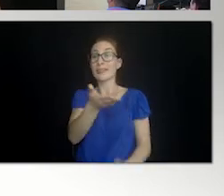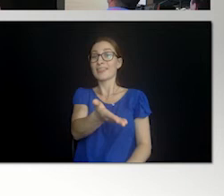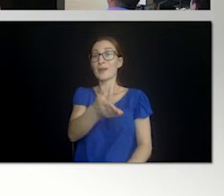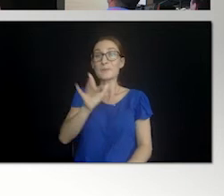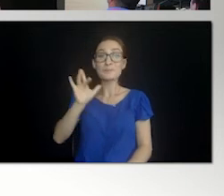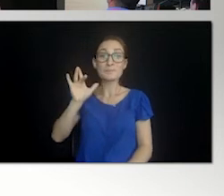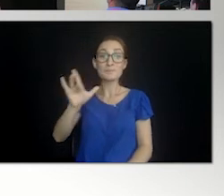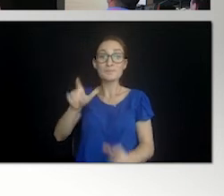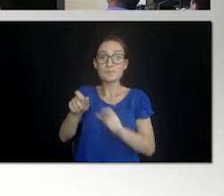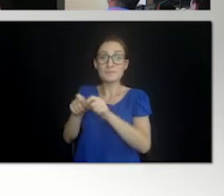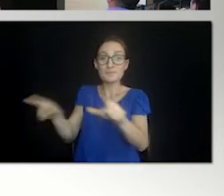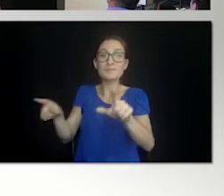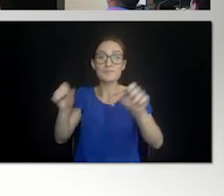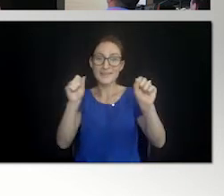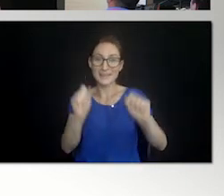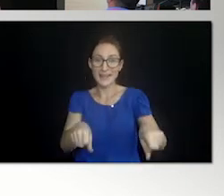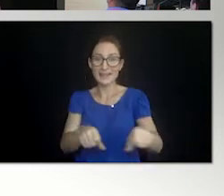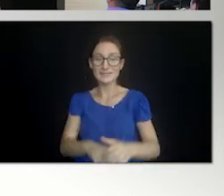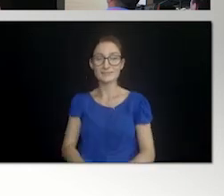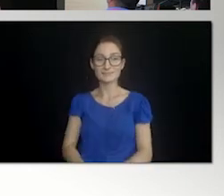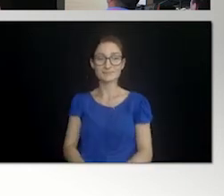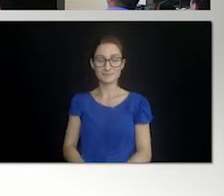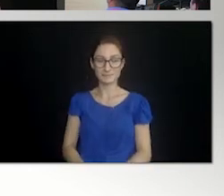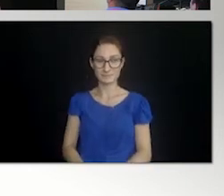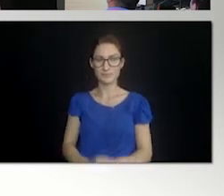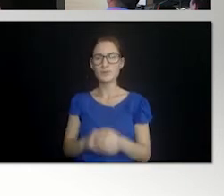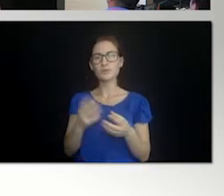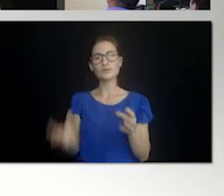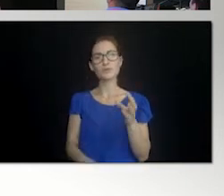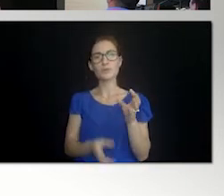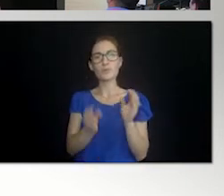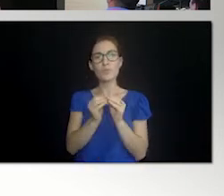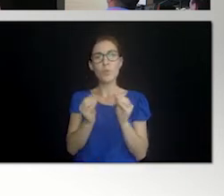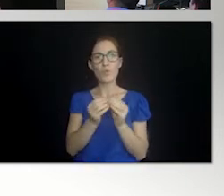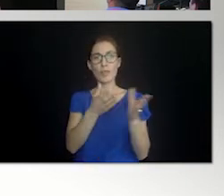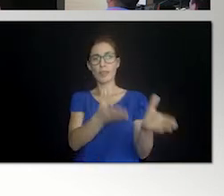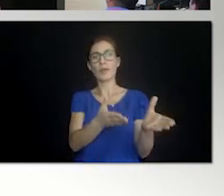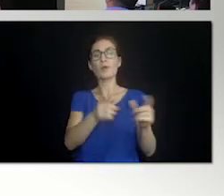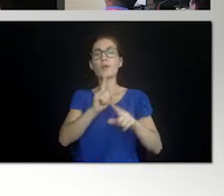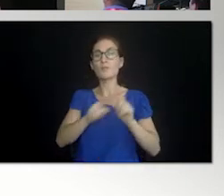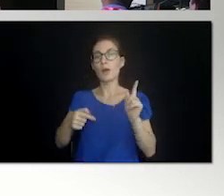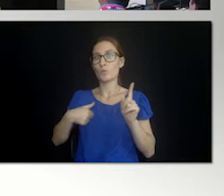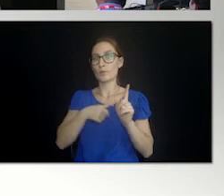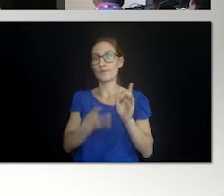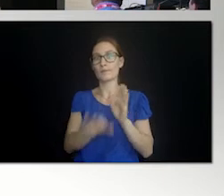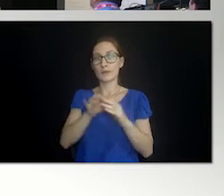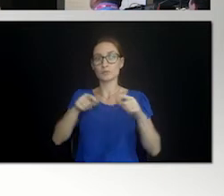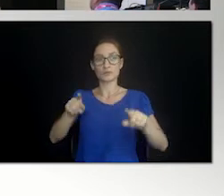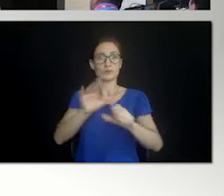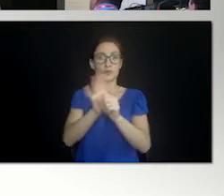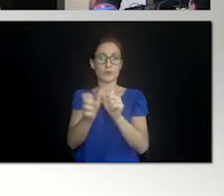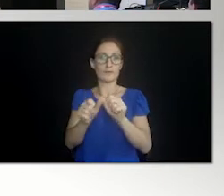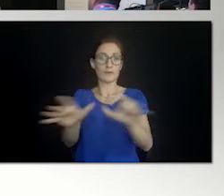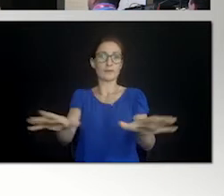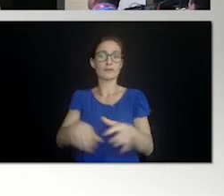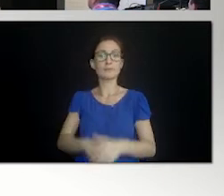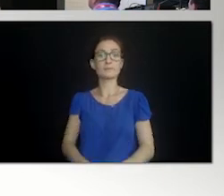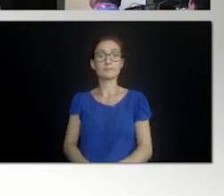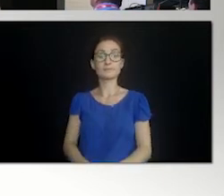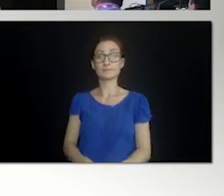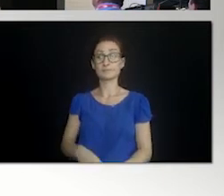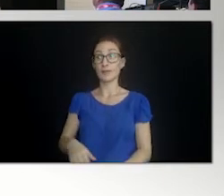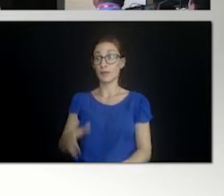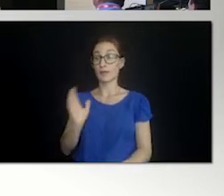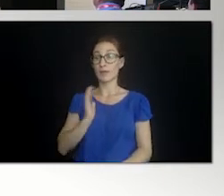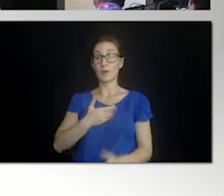service, it's right here at the tip of your fingers. There's more to it, though, and we really discovered it during COVID. Our